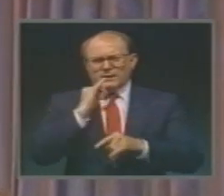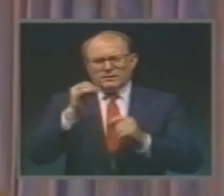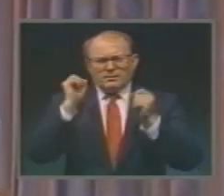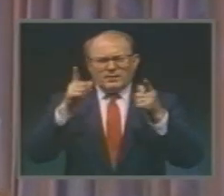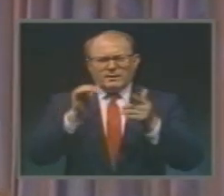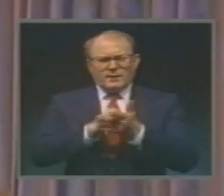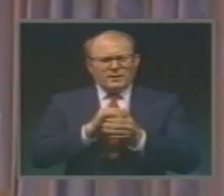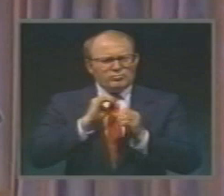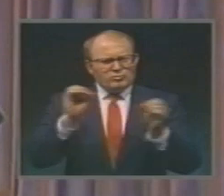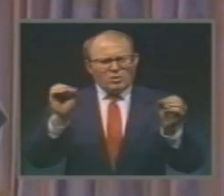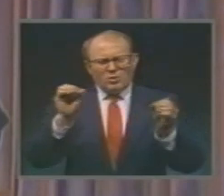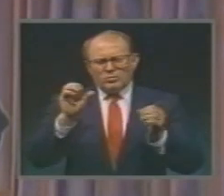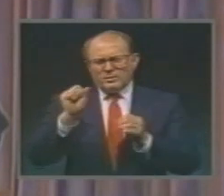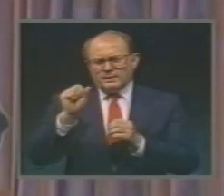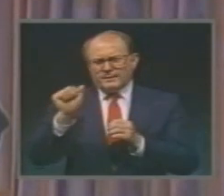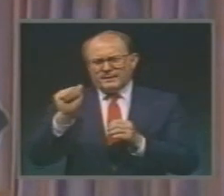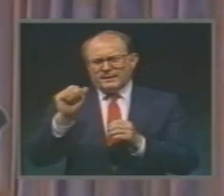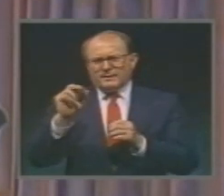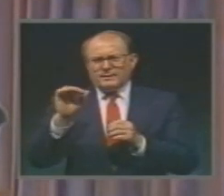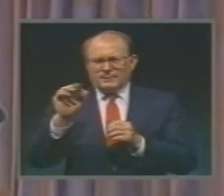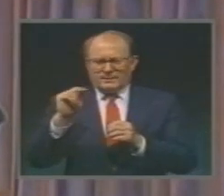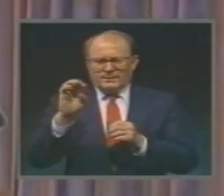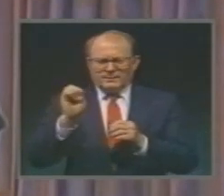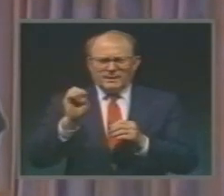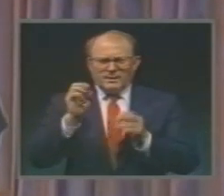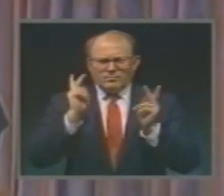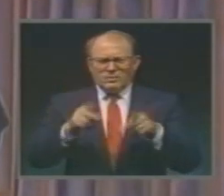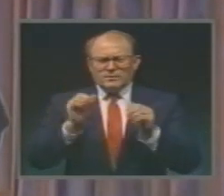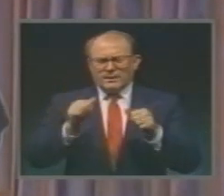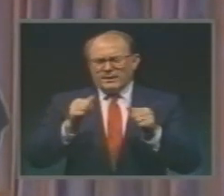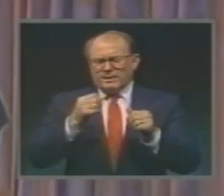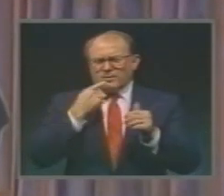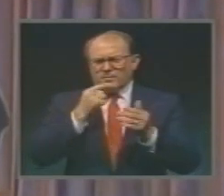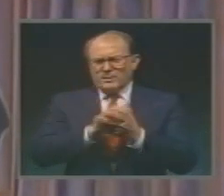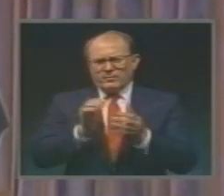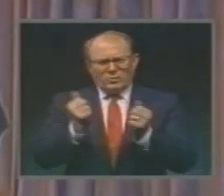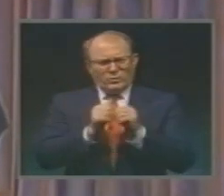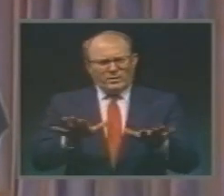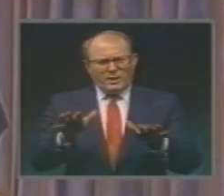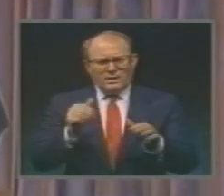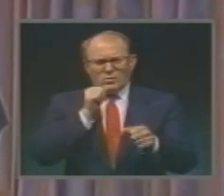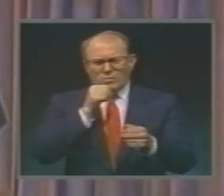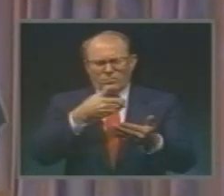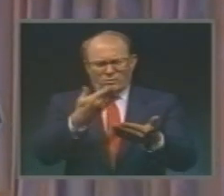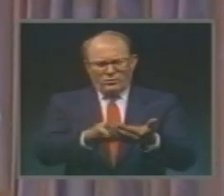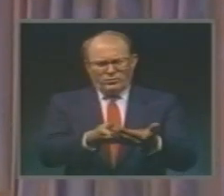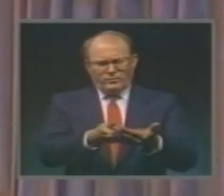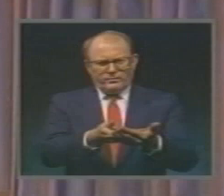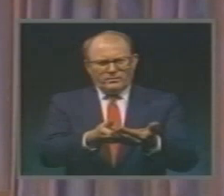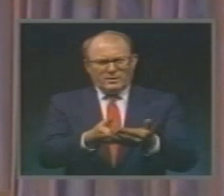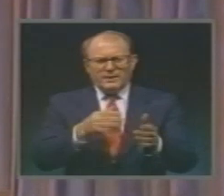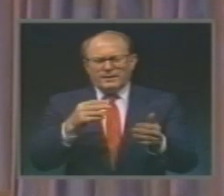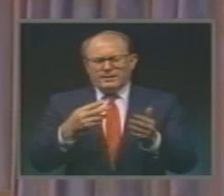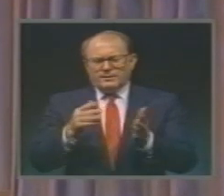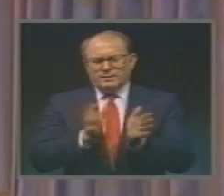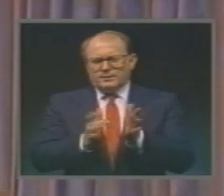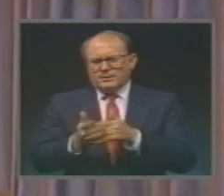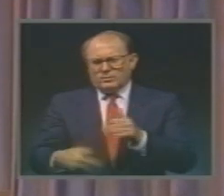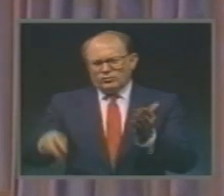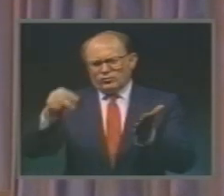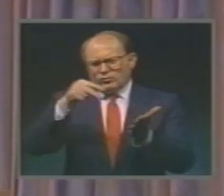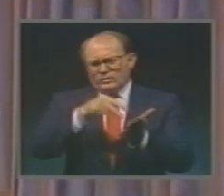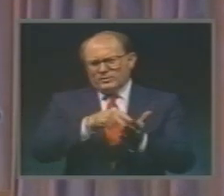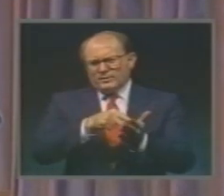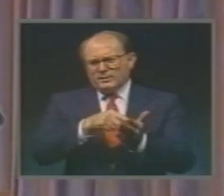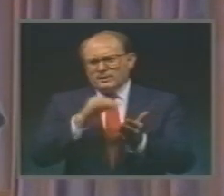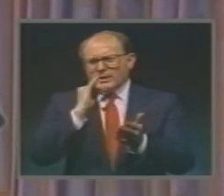that no sane person could be expected to believe it without an abundance of credible evidence. And though his resurrection has been given